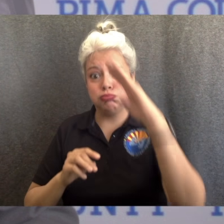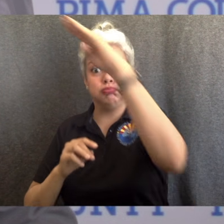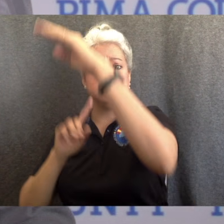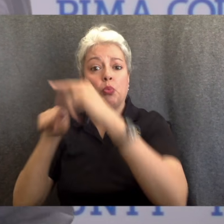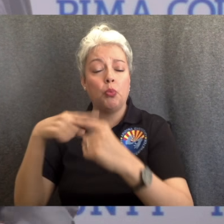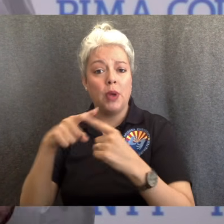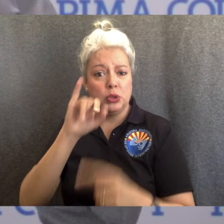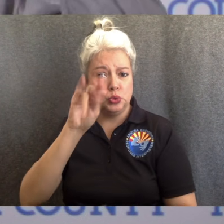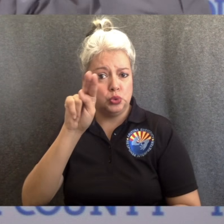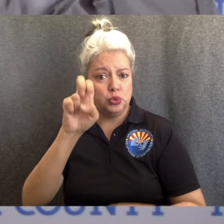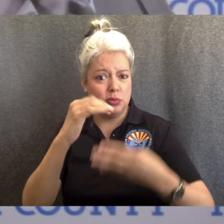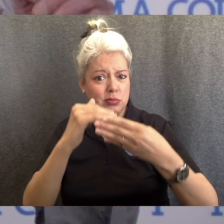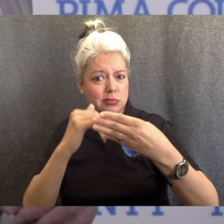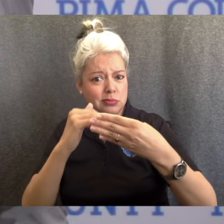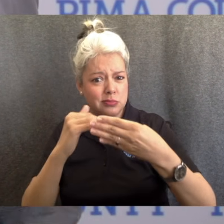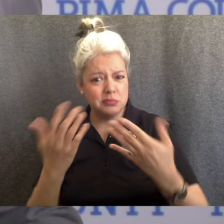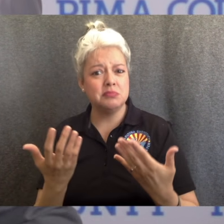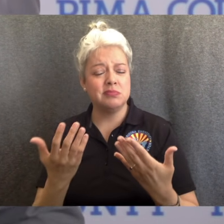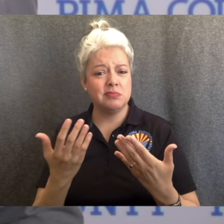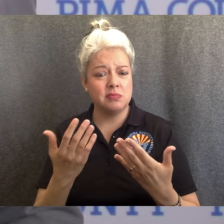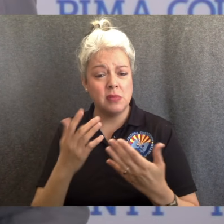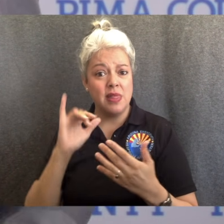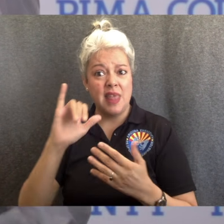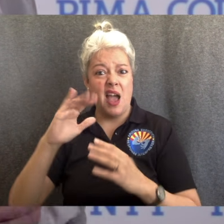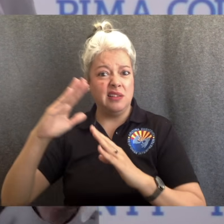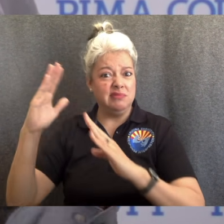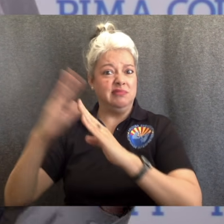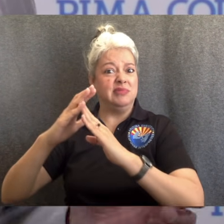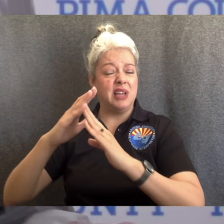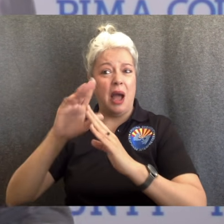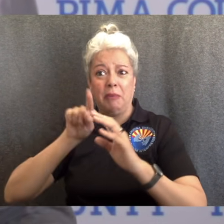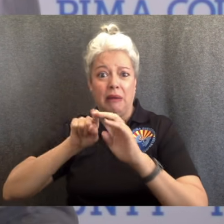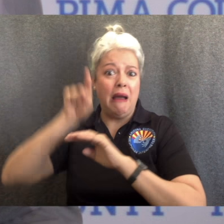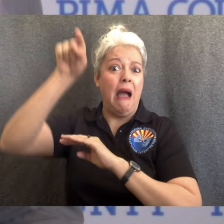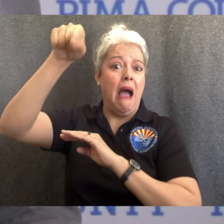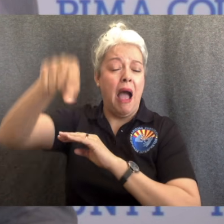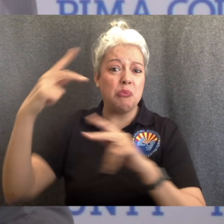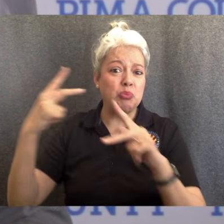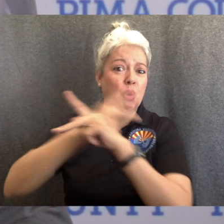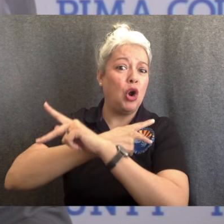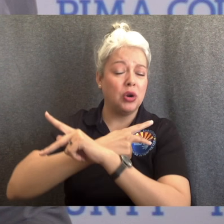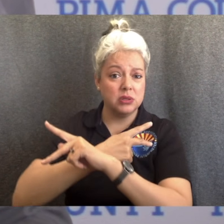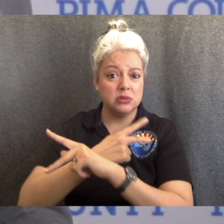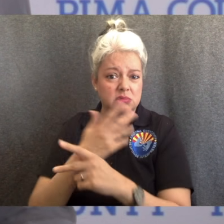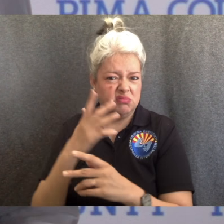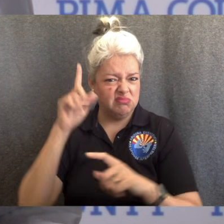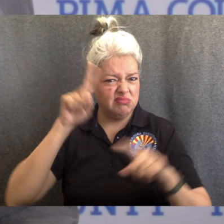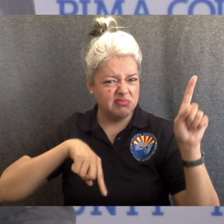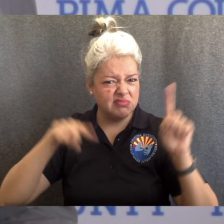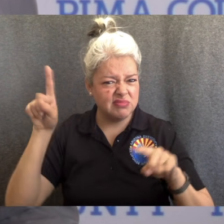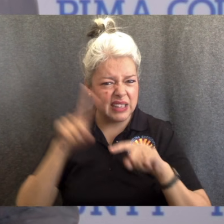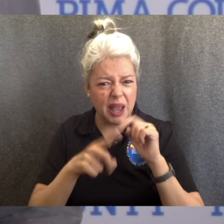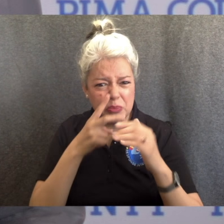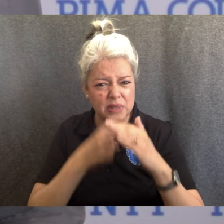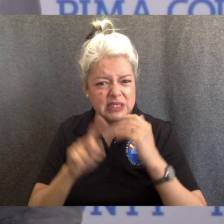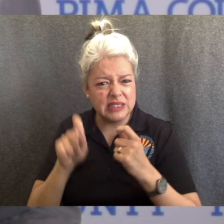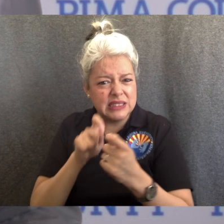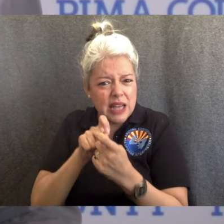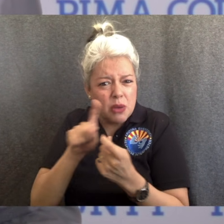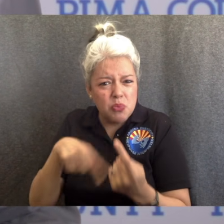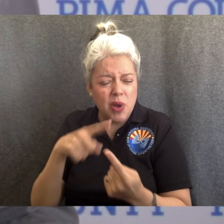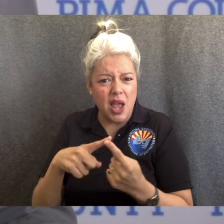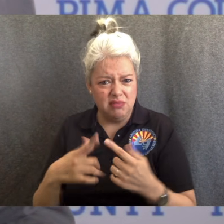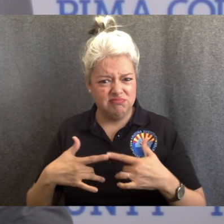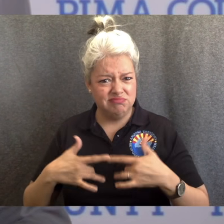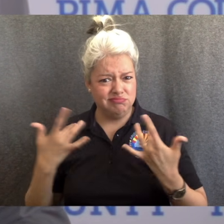June. The height of the curve is all over the place. What is going on? We've had faculty from the University